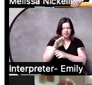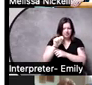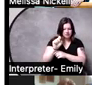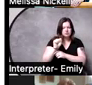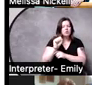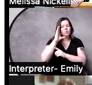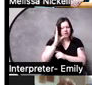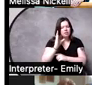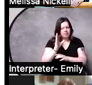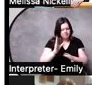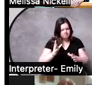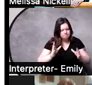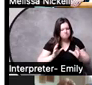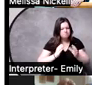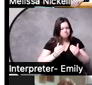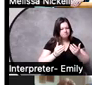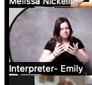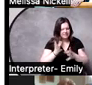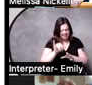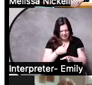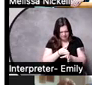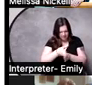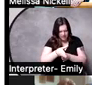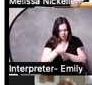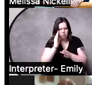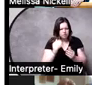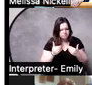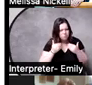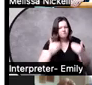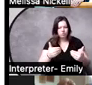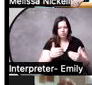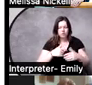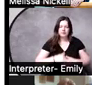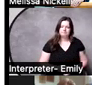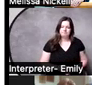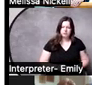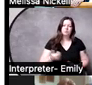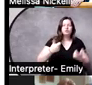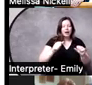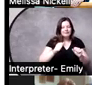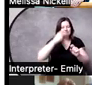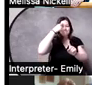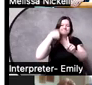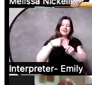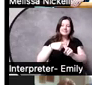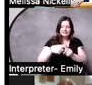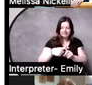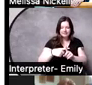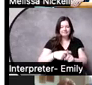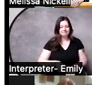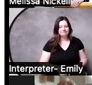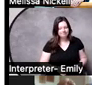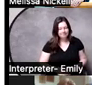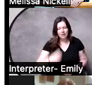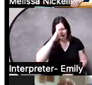field forward. So try to maintain a positive attitude, be persistent, even though sometimes you're going to have